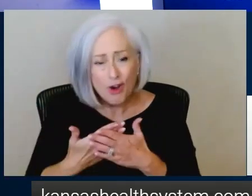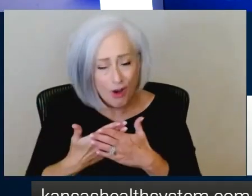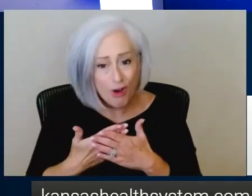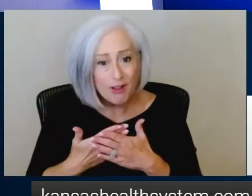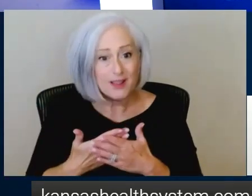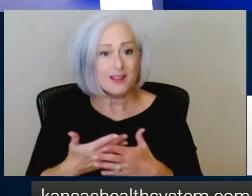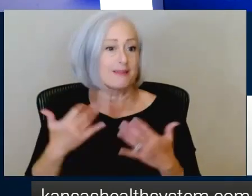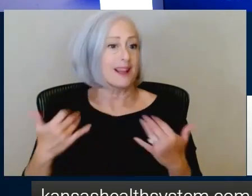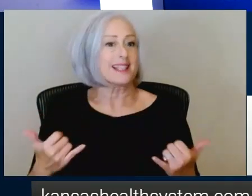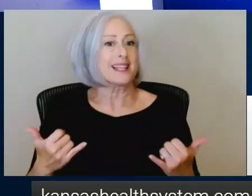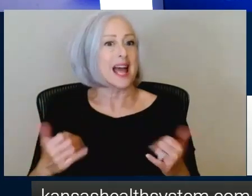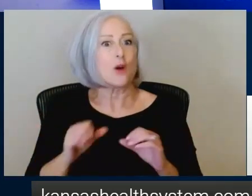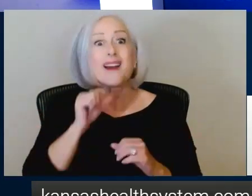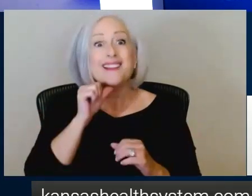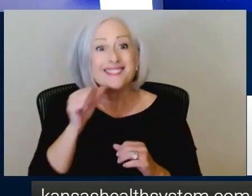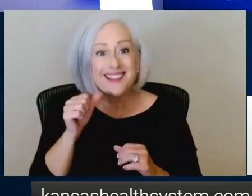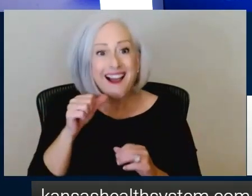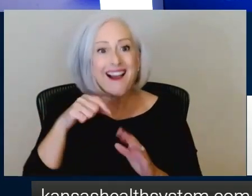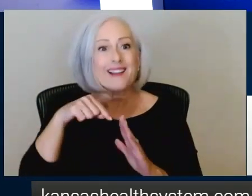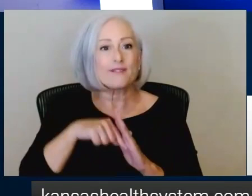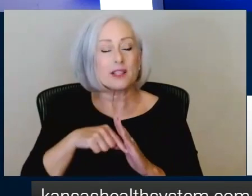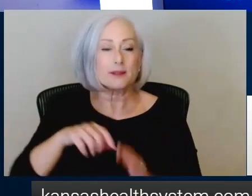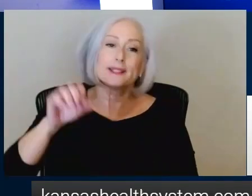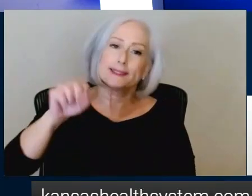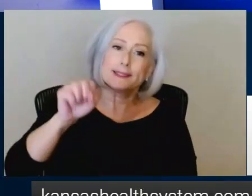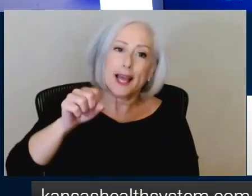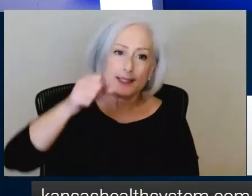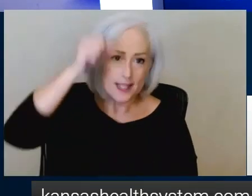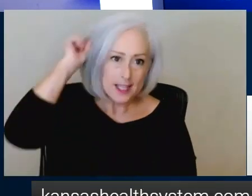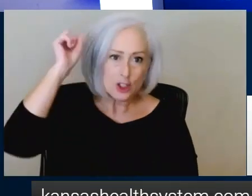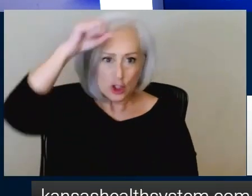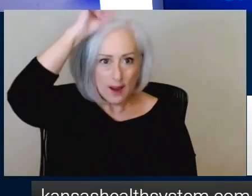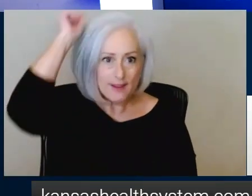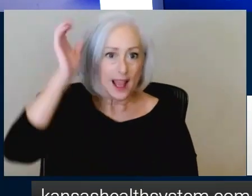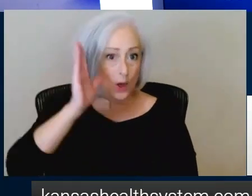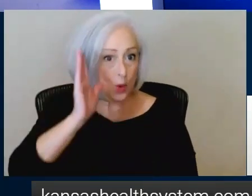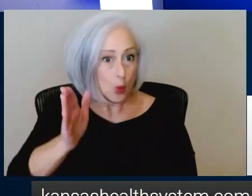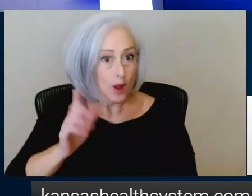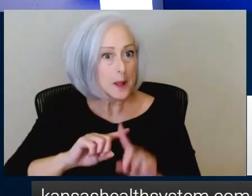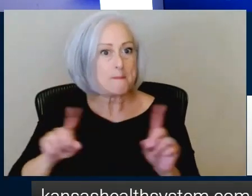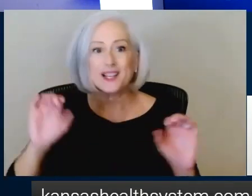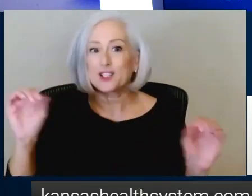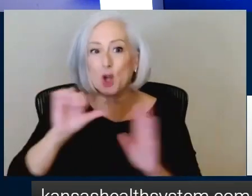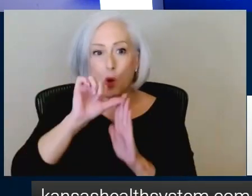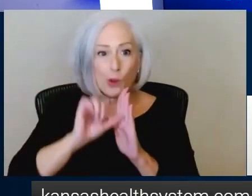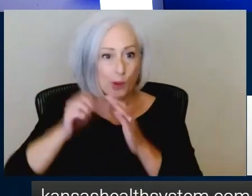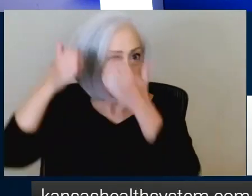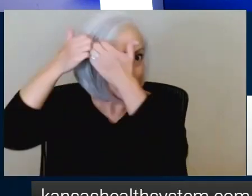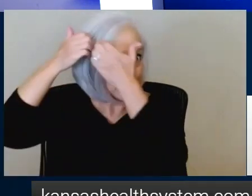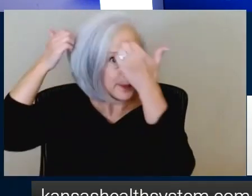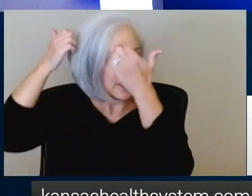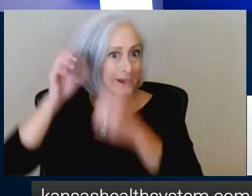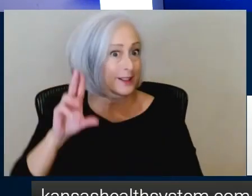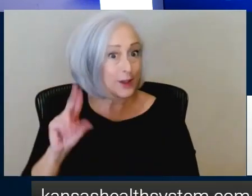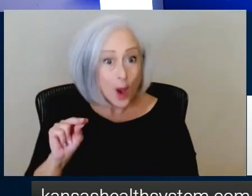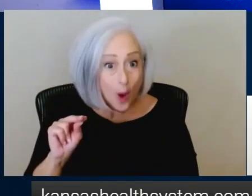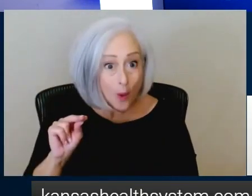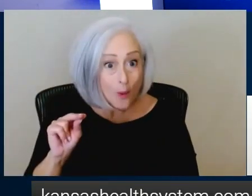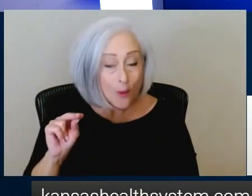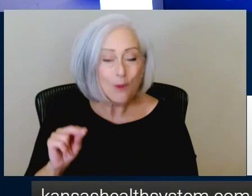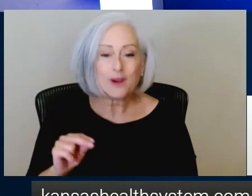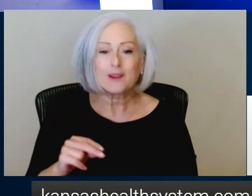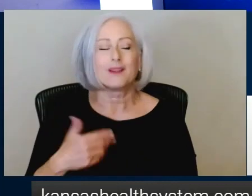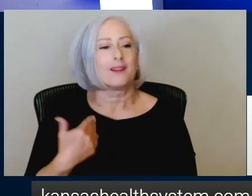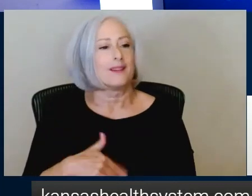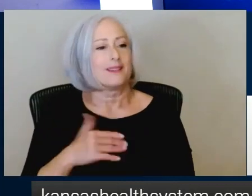essentially a non-invasive procedure. Yes, you have to have your head shaved, but you don't have a big incision. So that's a big deal. Small price to pay. Yeah, that's a big deal. Can't wait for her. And